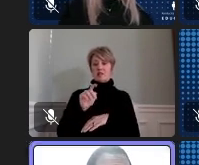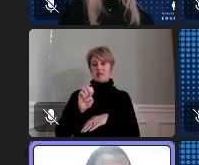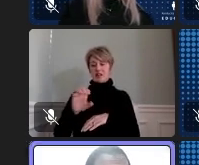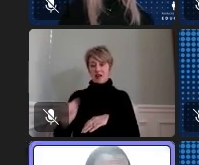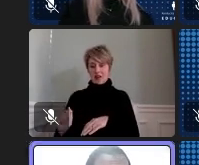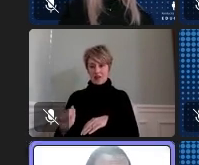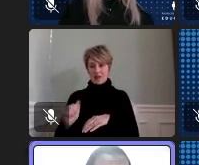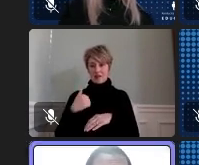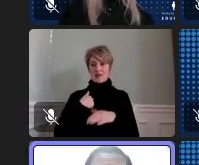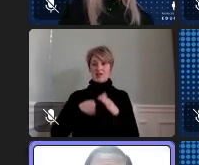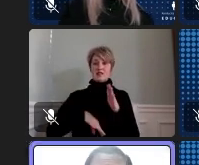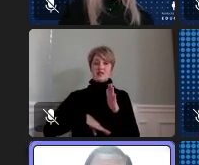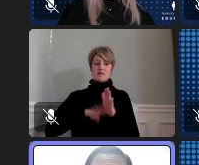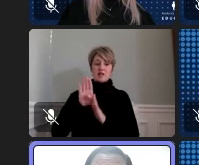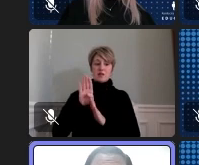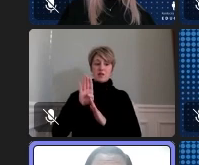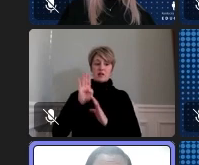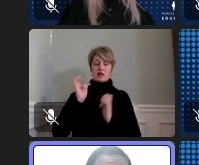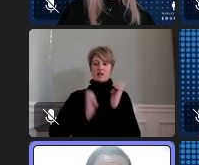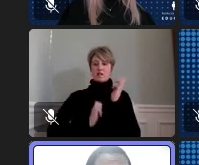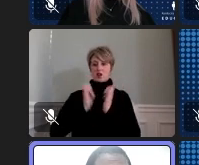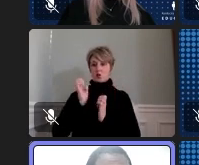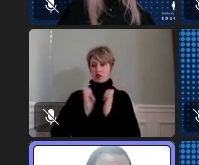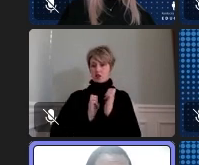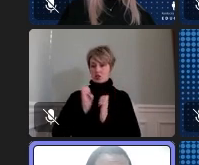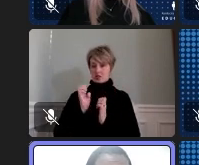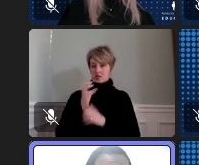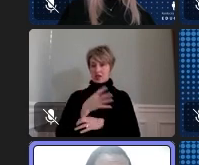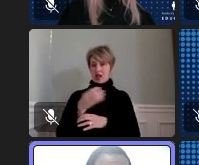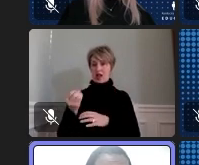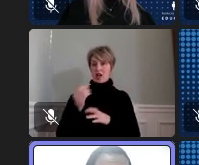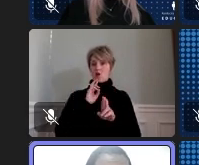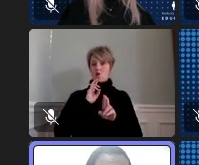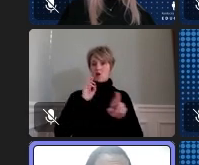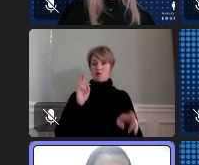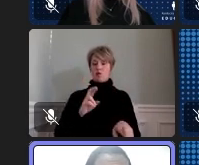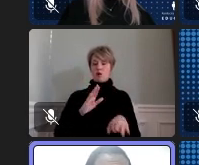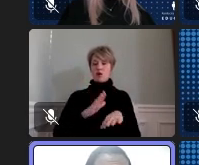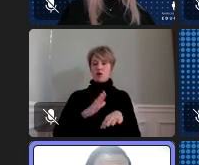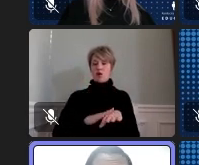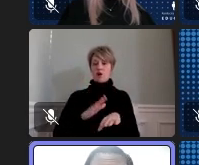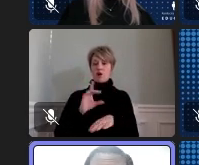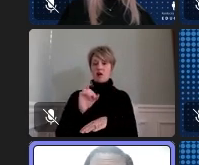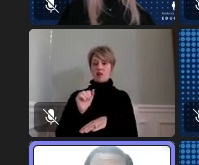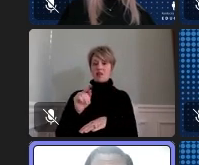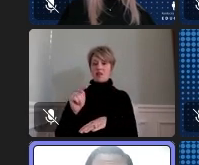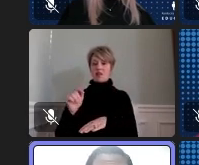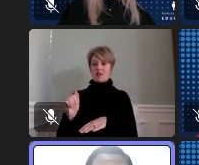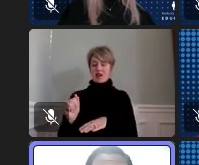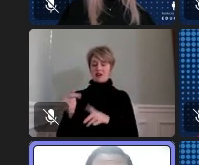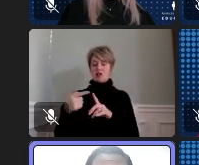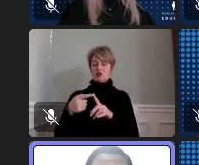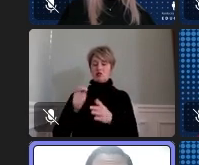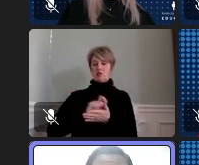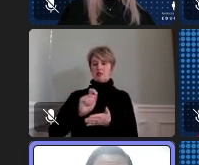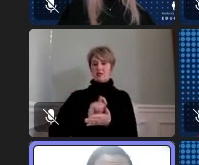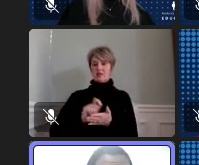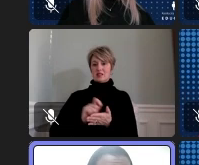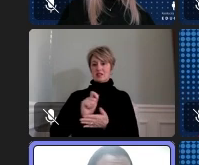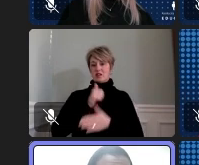in developing evaluations and reporting on data to the Secretary under